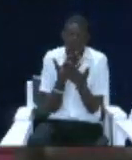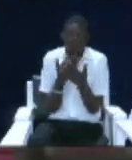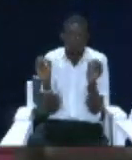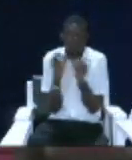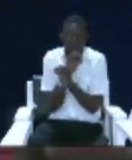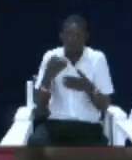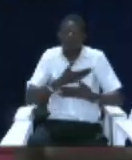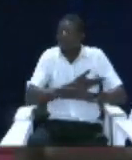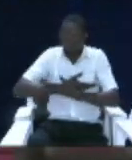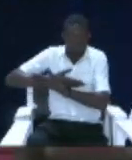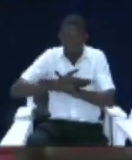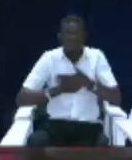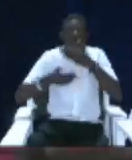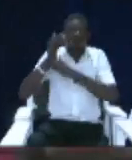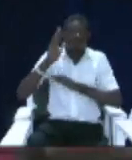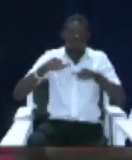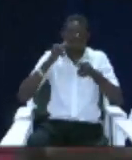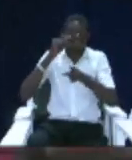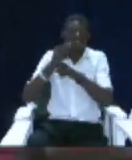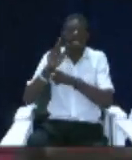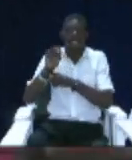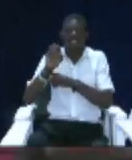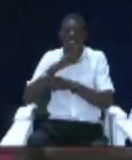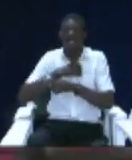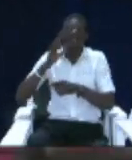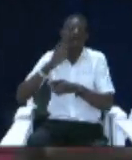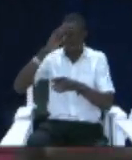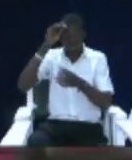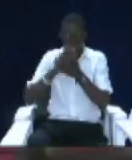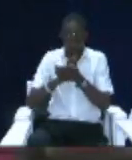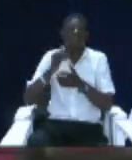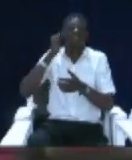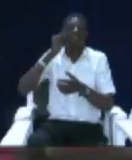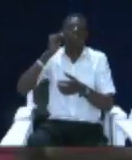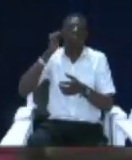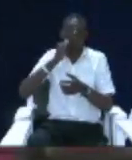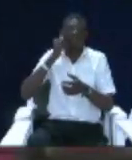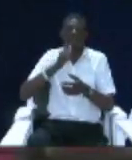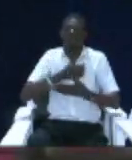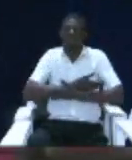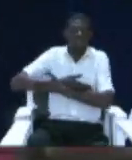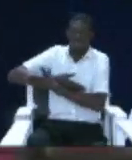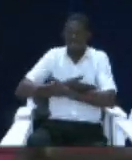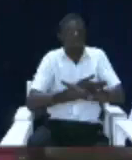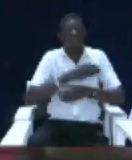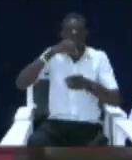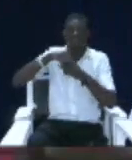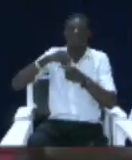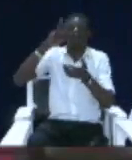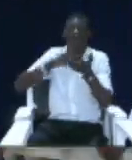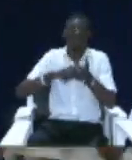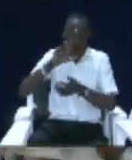13 years of waiting, God gave Sister Nene and her husband a baby girl in August